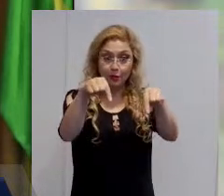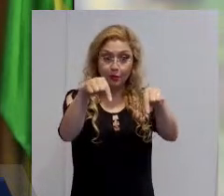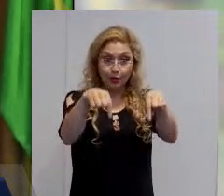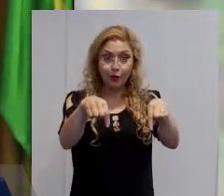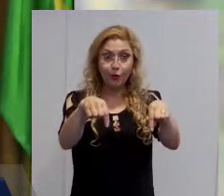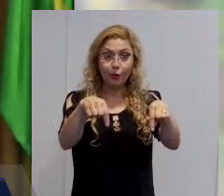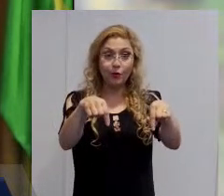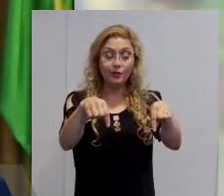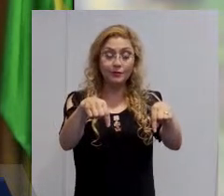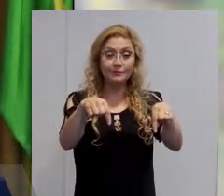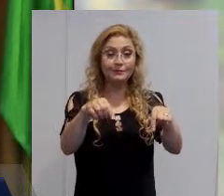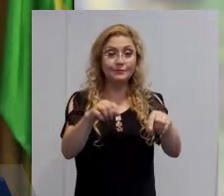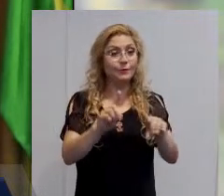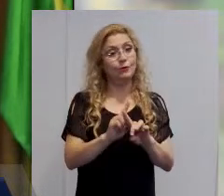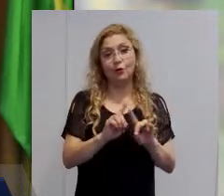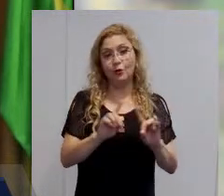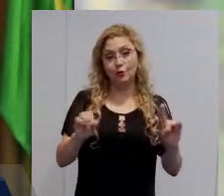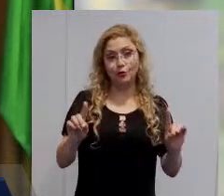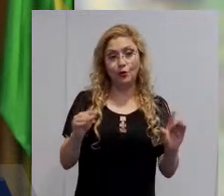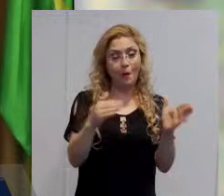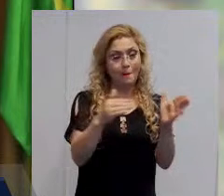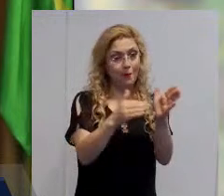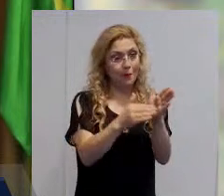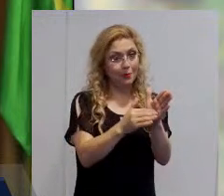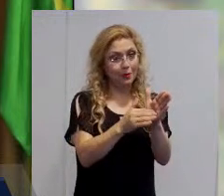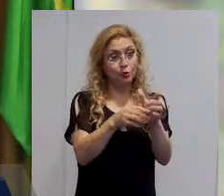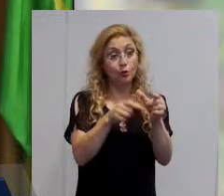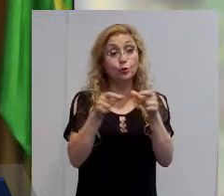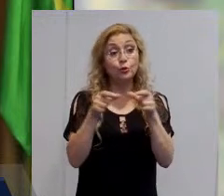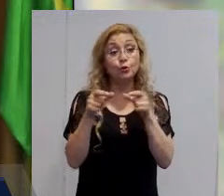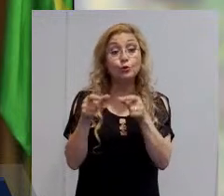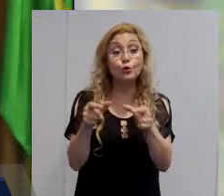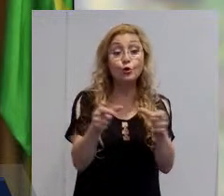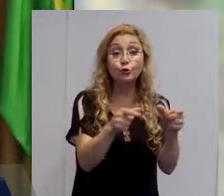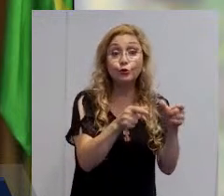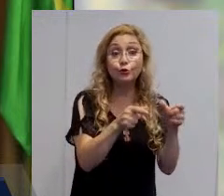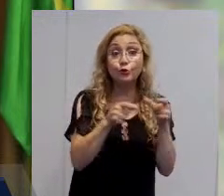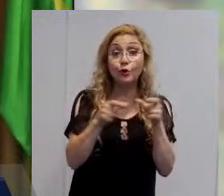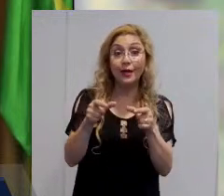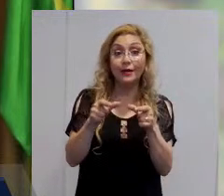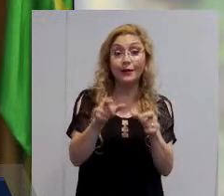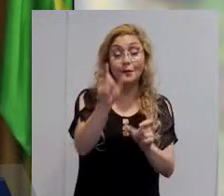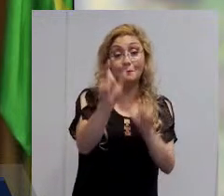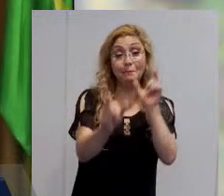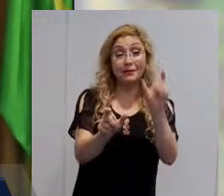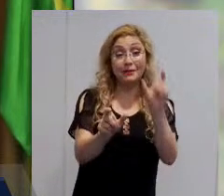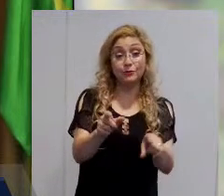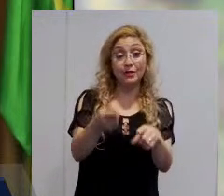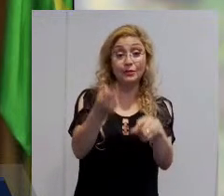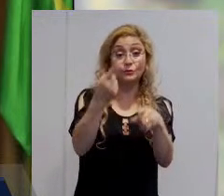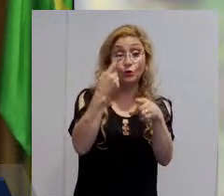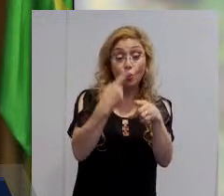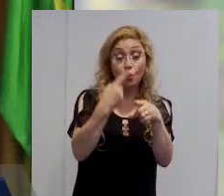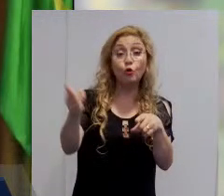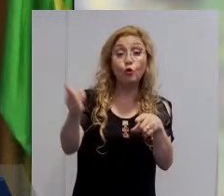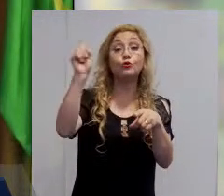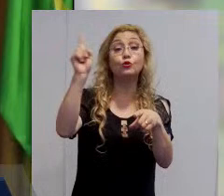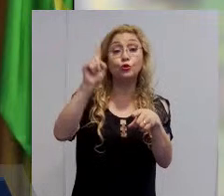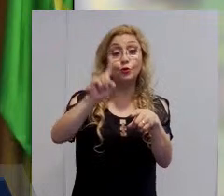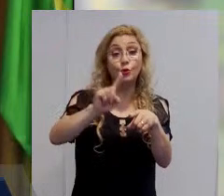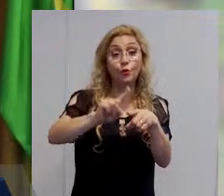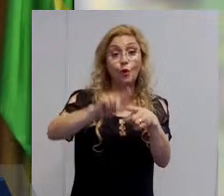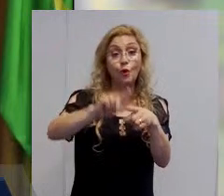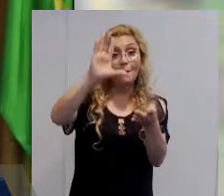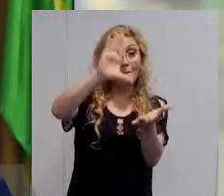And today, we are no longer at the point where we can control migration. We must turn